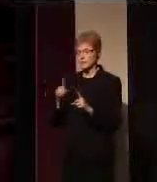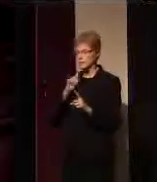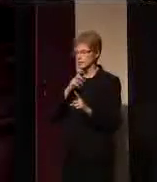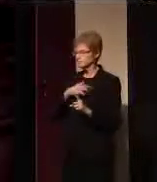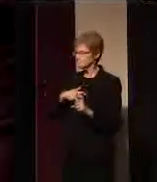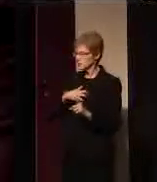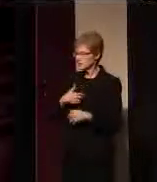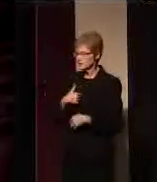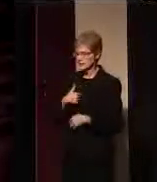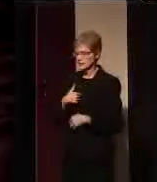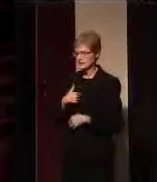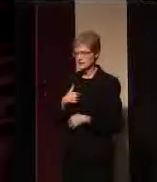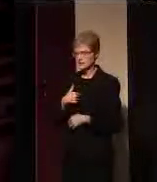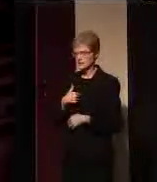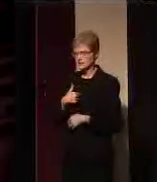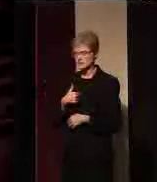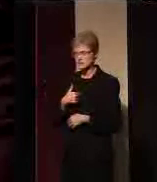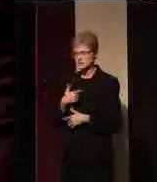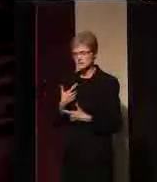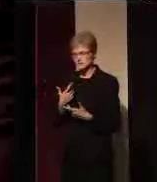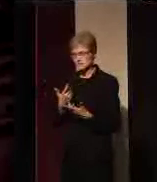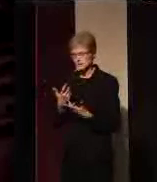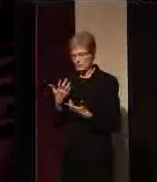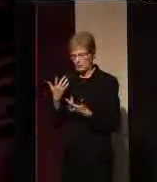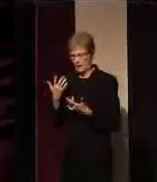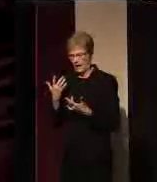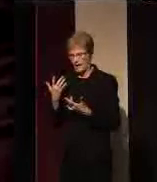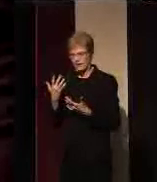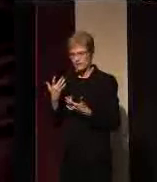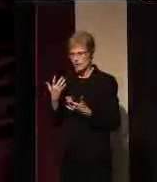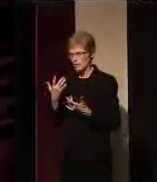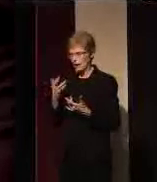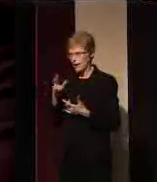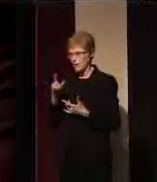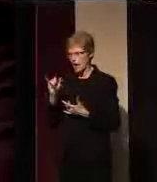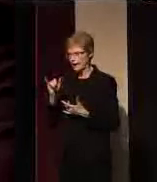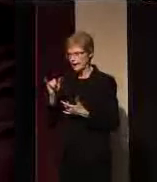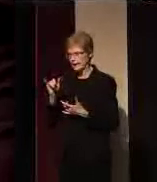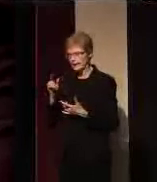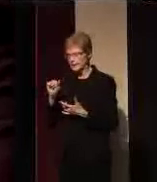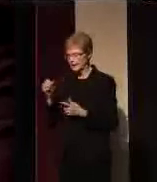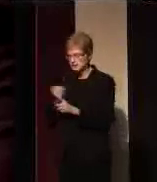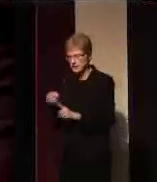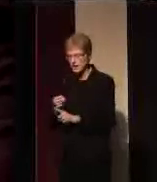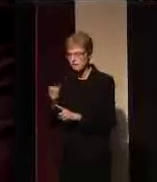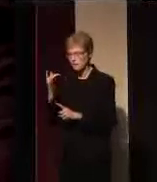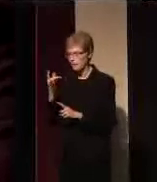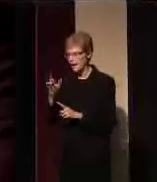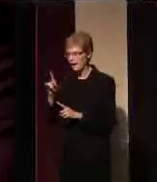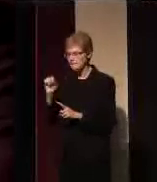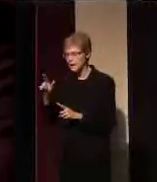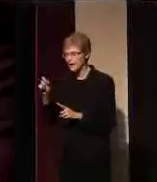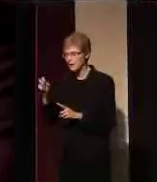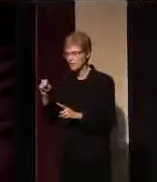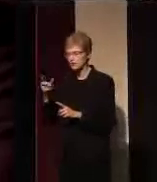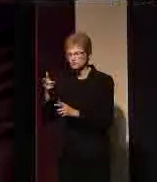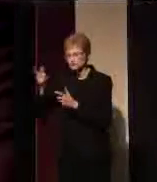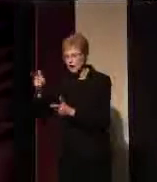is at what cost? Why do we have to have a Rodney King? Why do we have to have a Michael Brown? Why